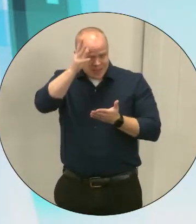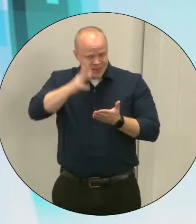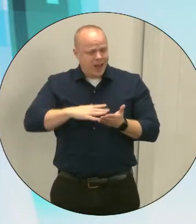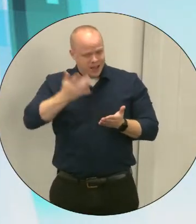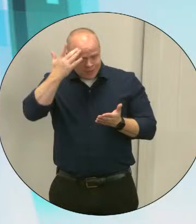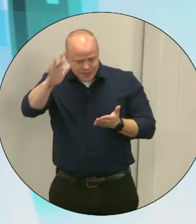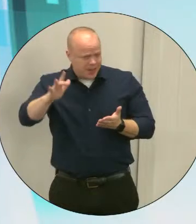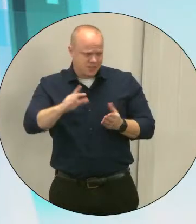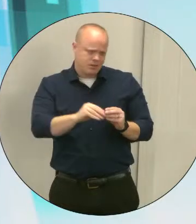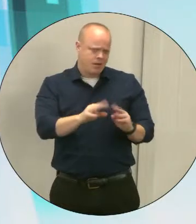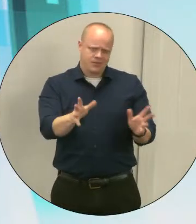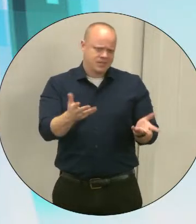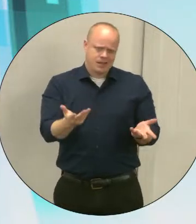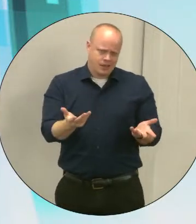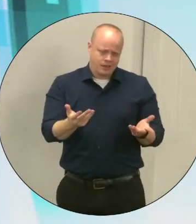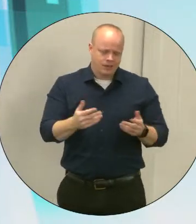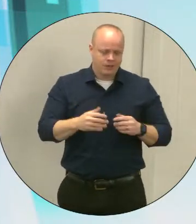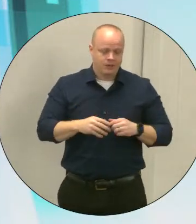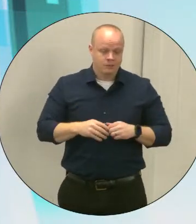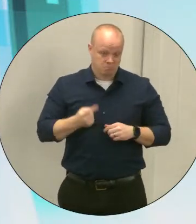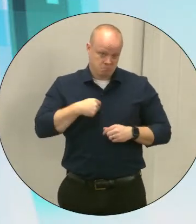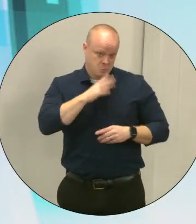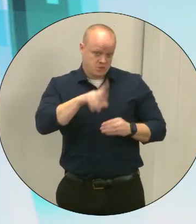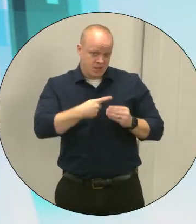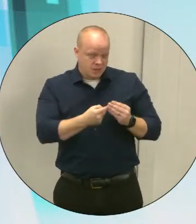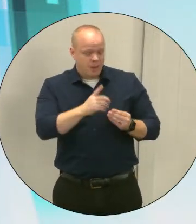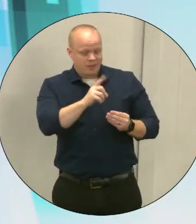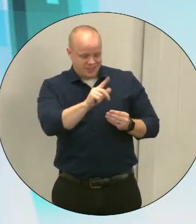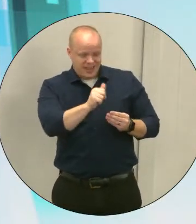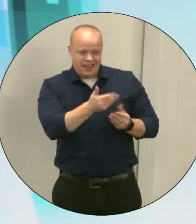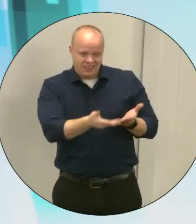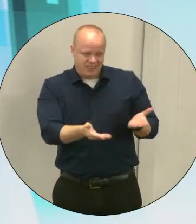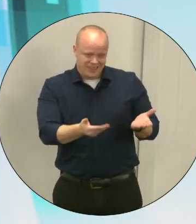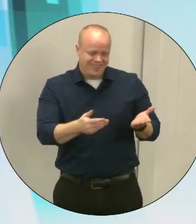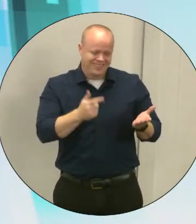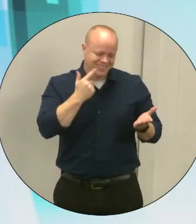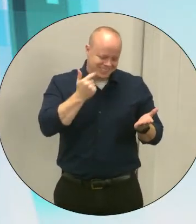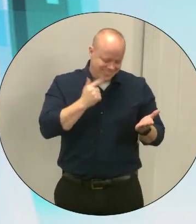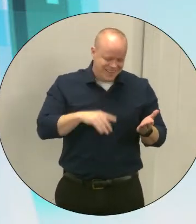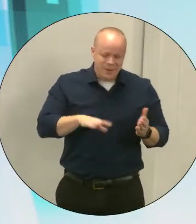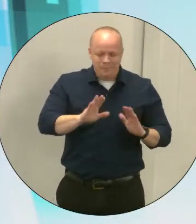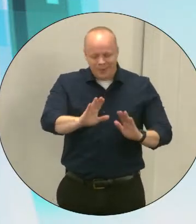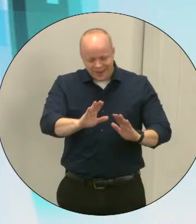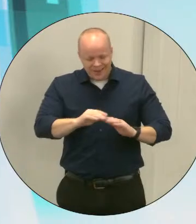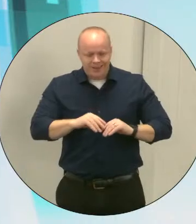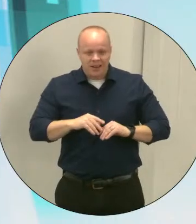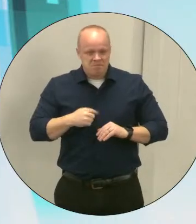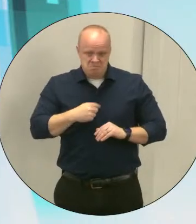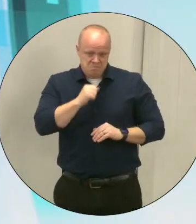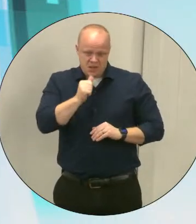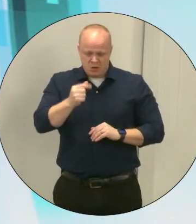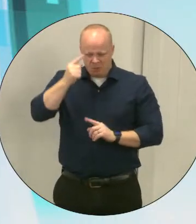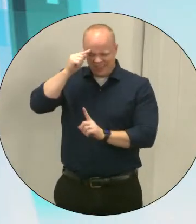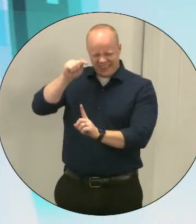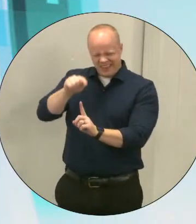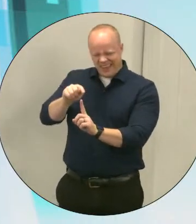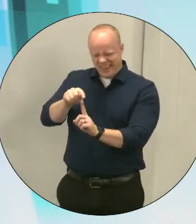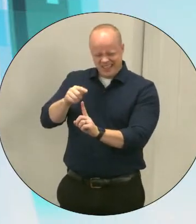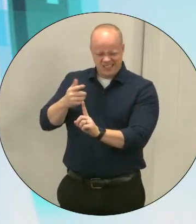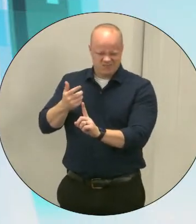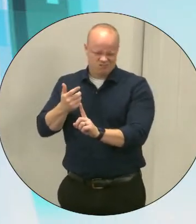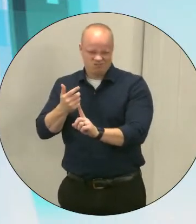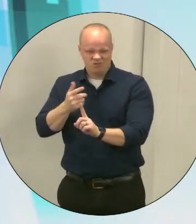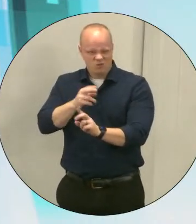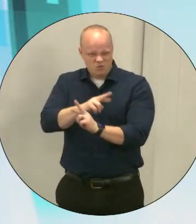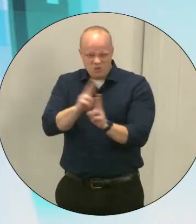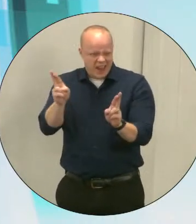intelligent, obviously. We've talked about the data thing. But I don't find him to be